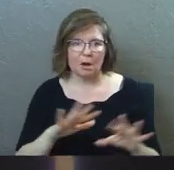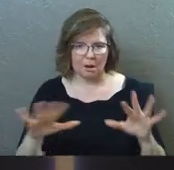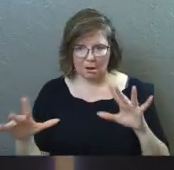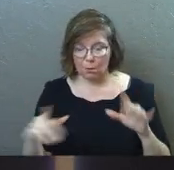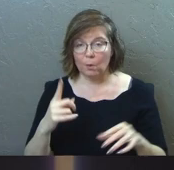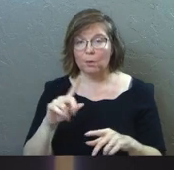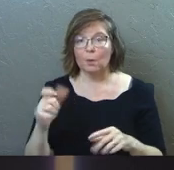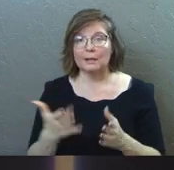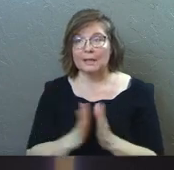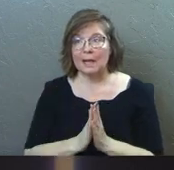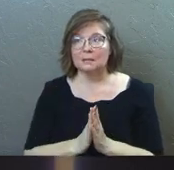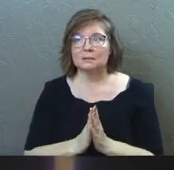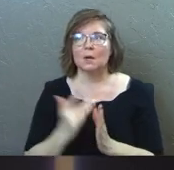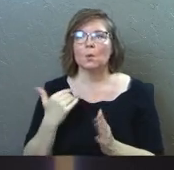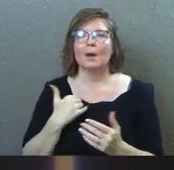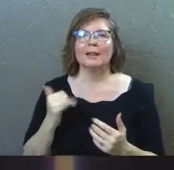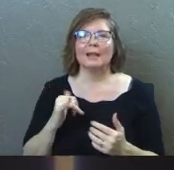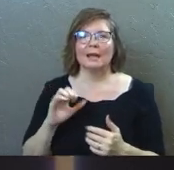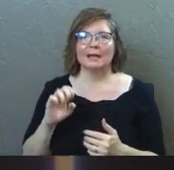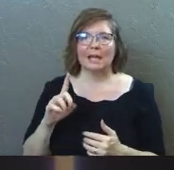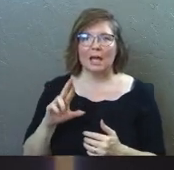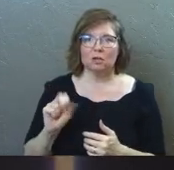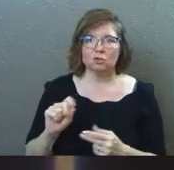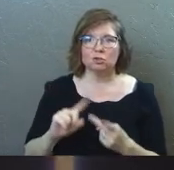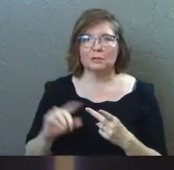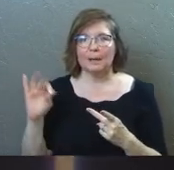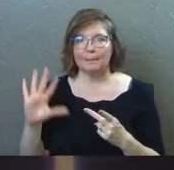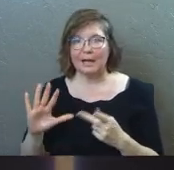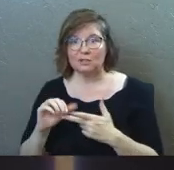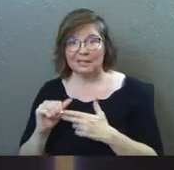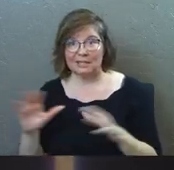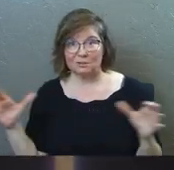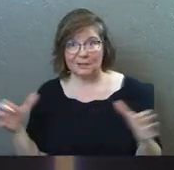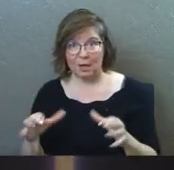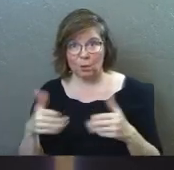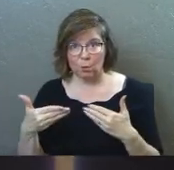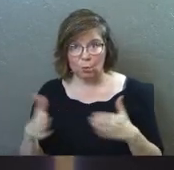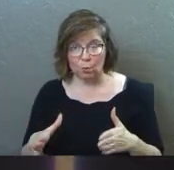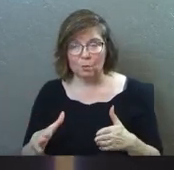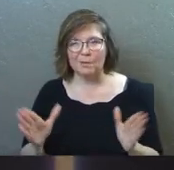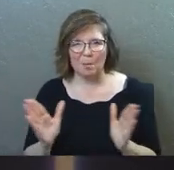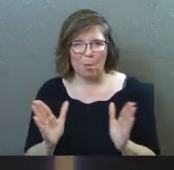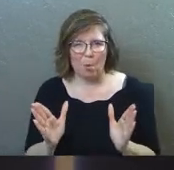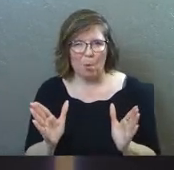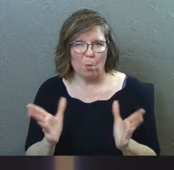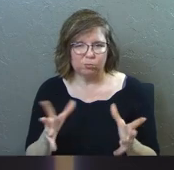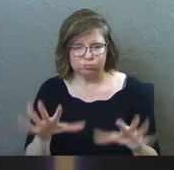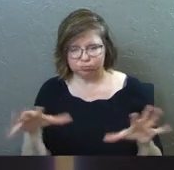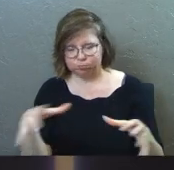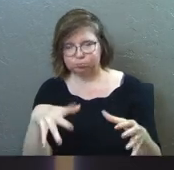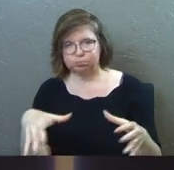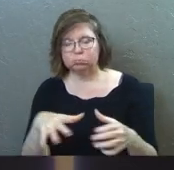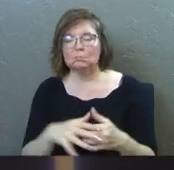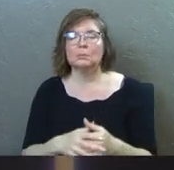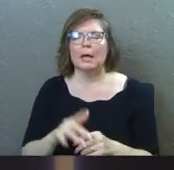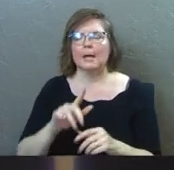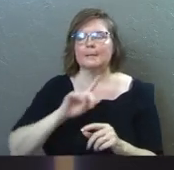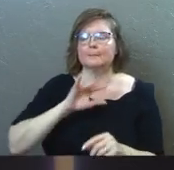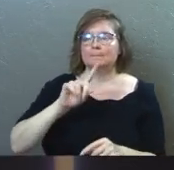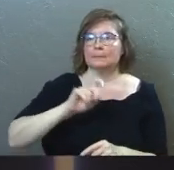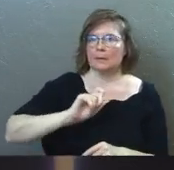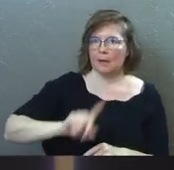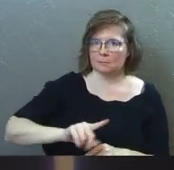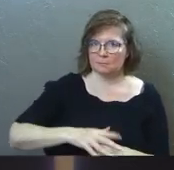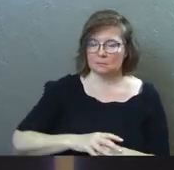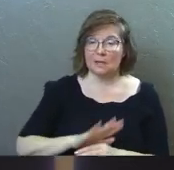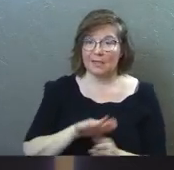And one of the questions he asked, and we had like elders and pastors and leaders kind of gathered in a room, smallish gathering. And he asked this